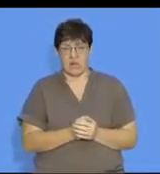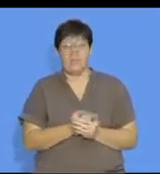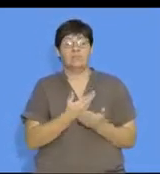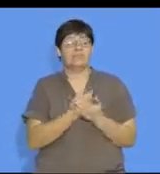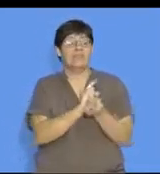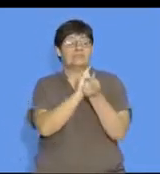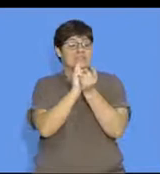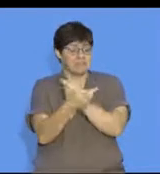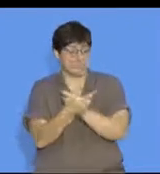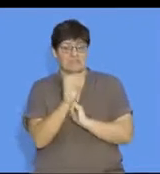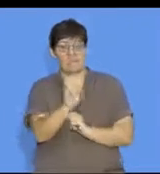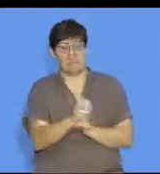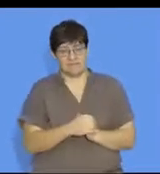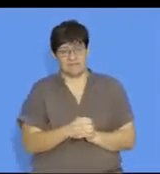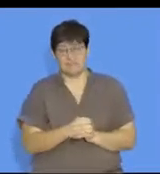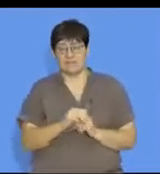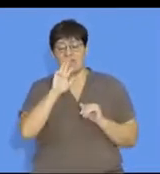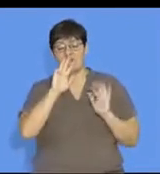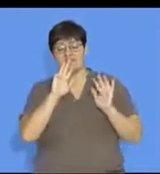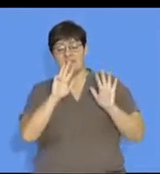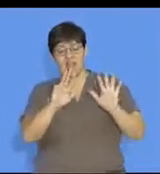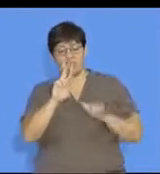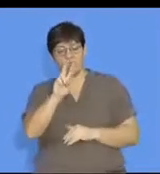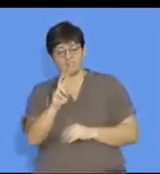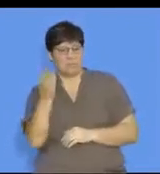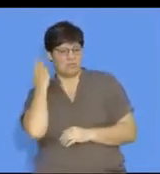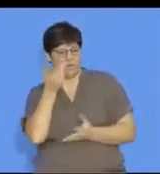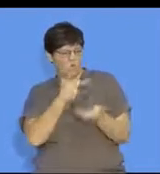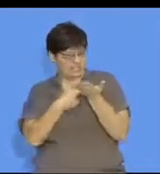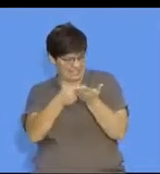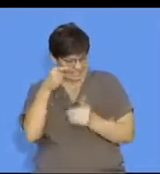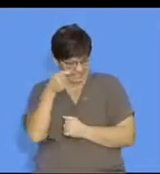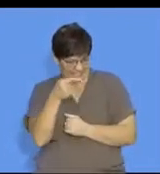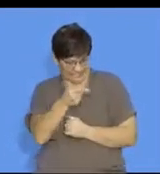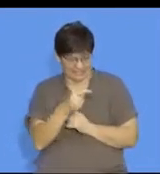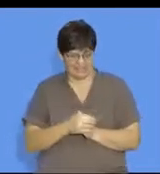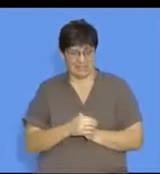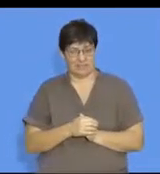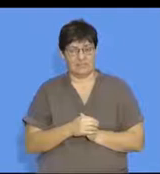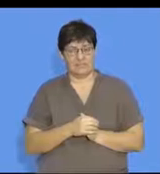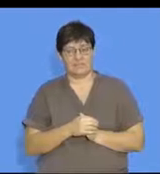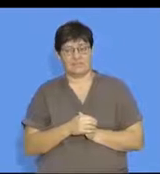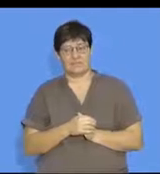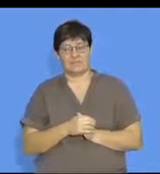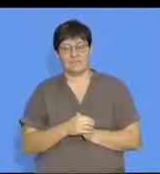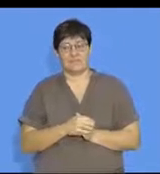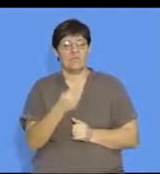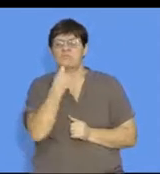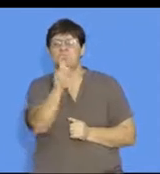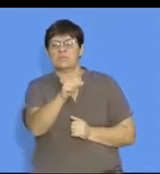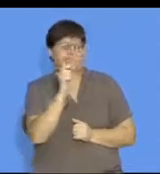is potential difference inside the battery. This is the 9 volts that we spoke about, okay? Right, and